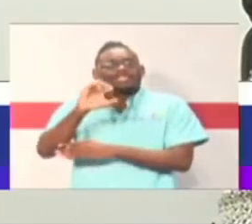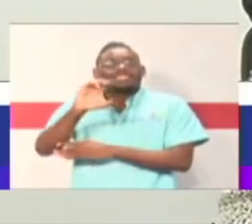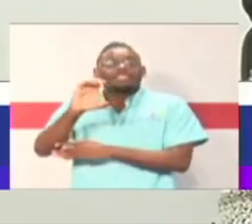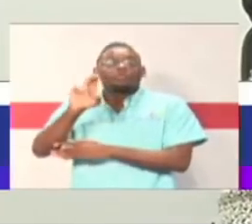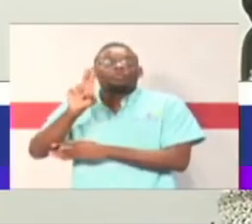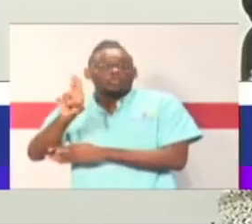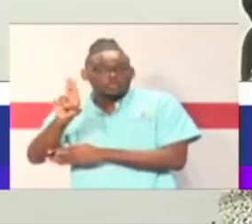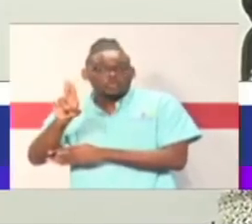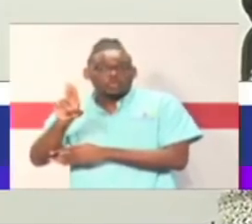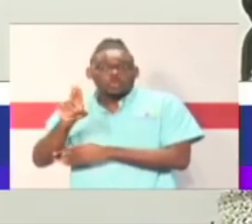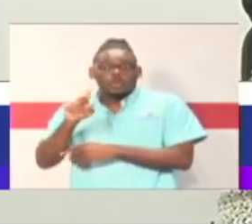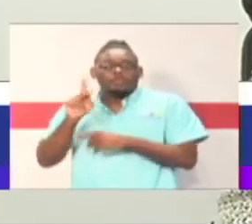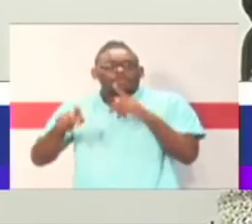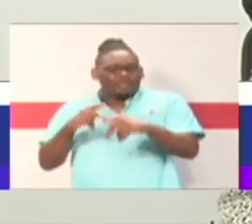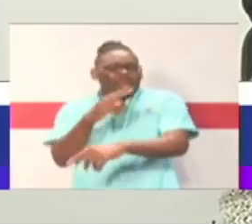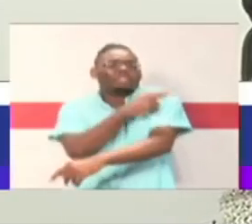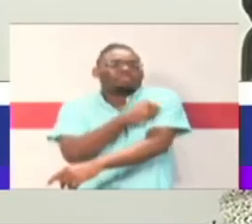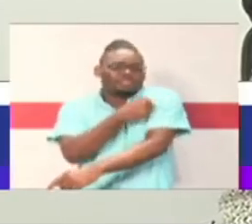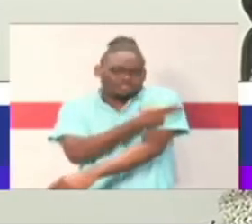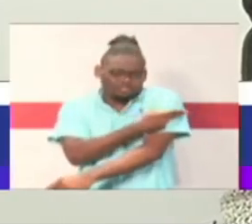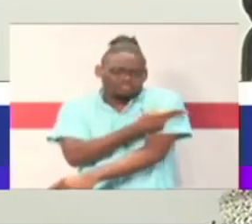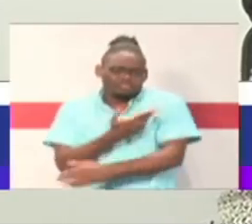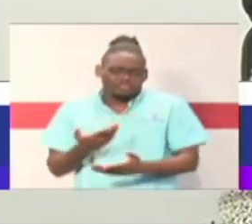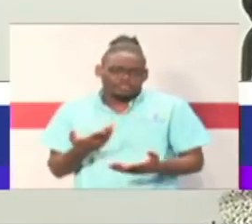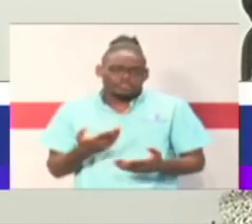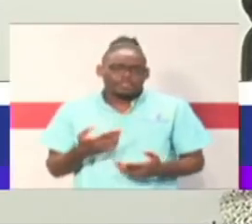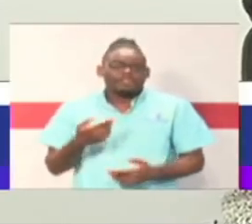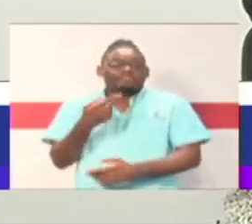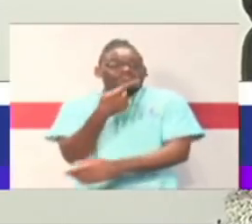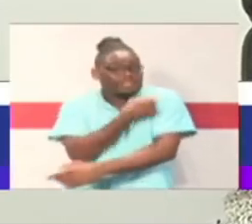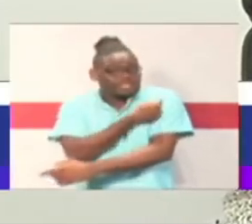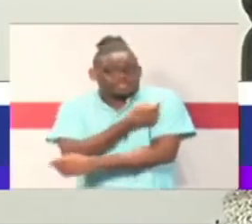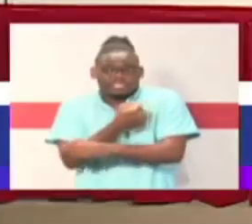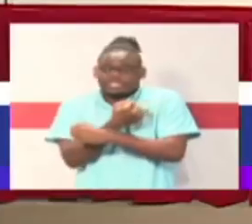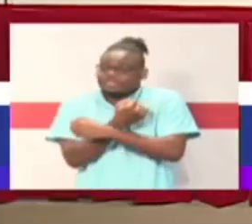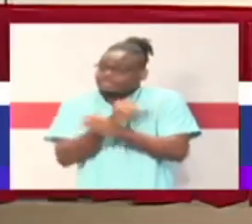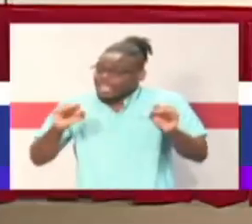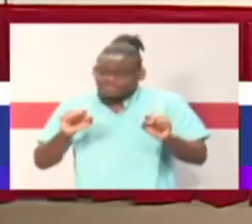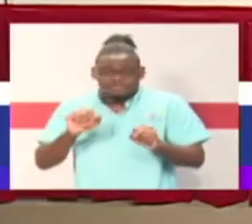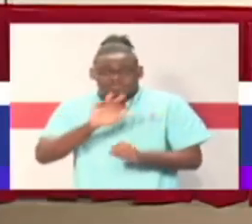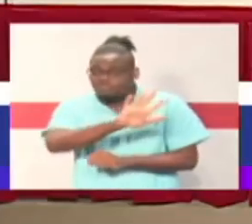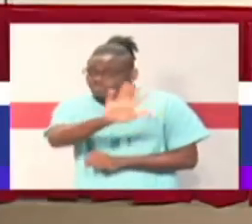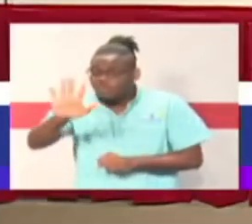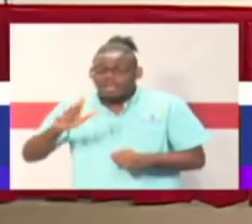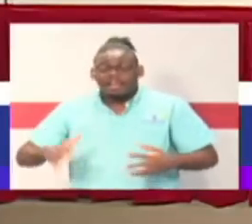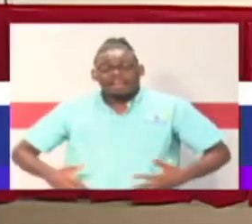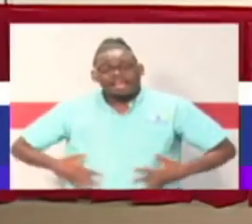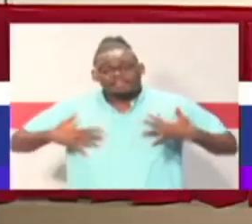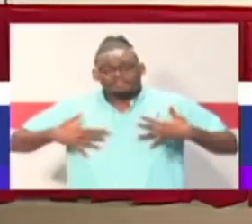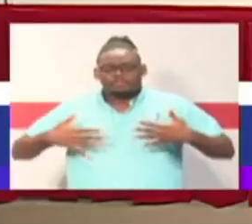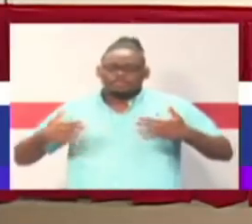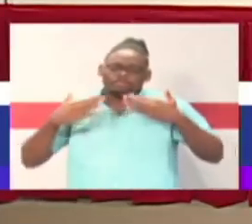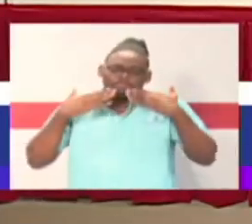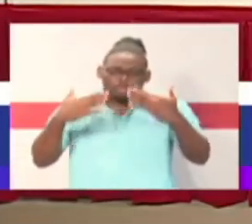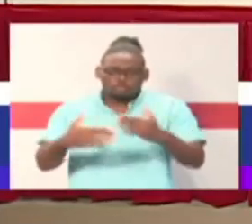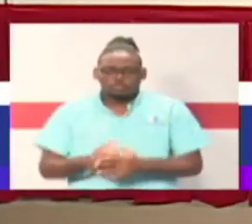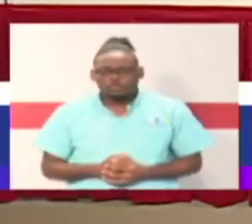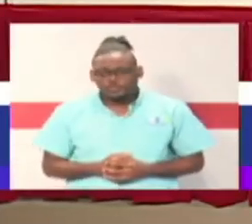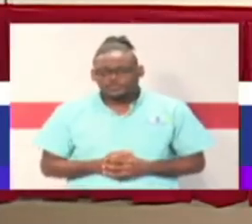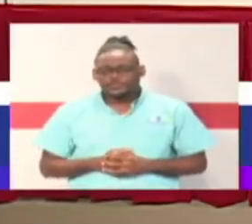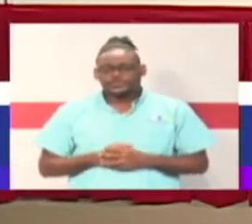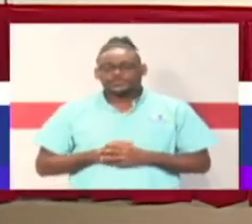from being overrun. Vaccines save lives. Thank you very much, Candice. Thank you very much, Dr.